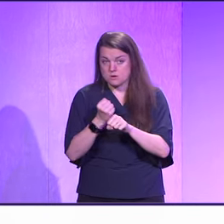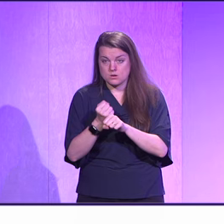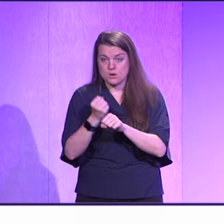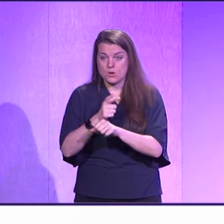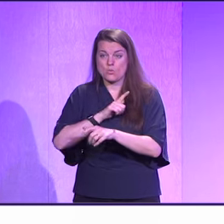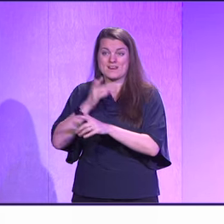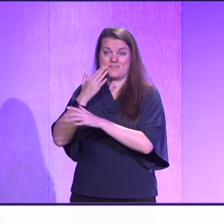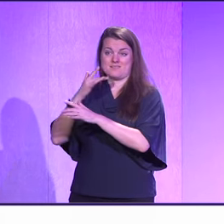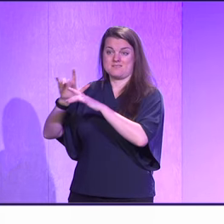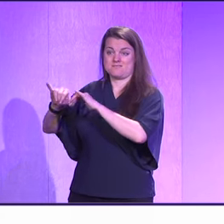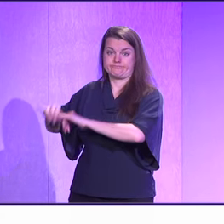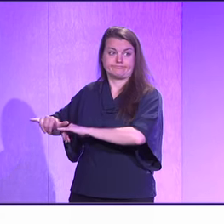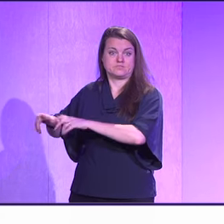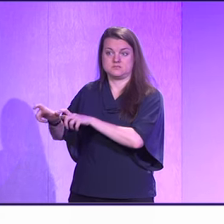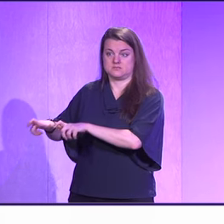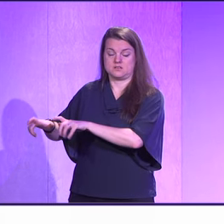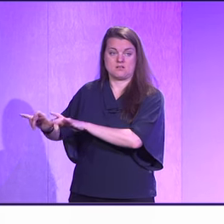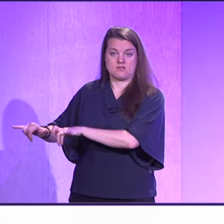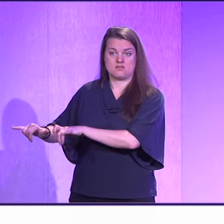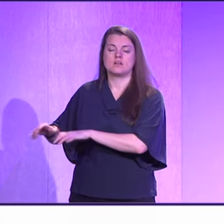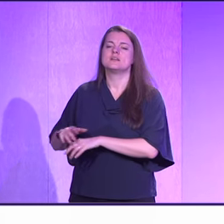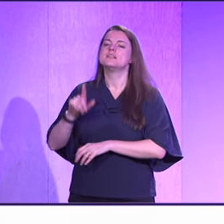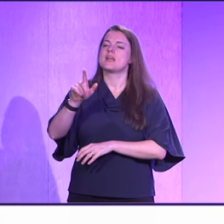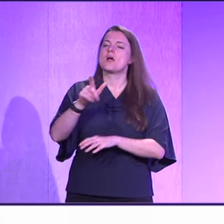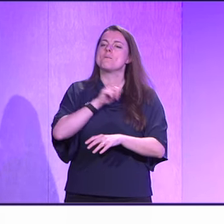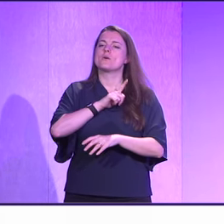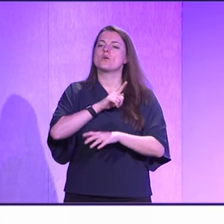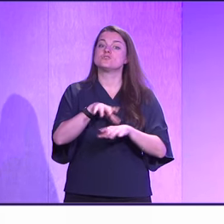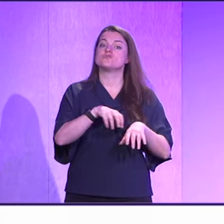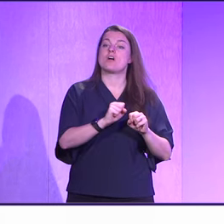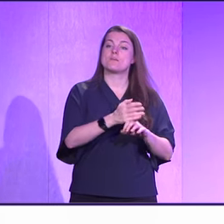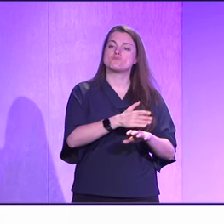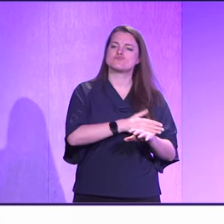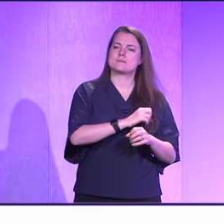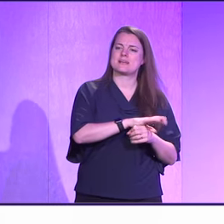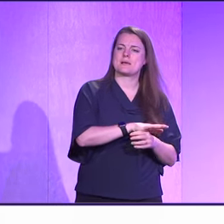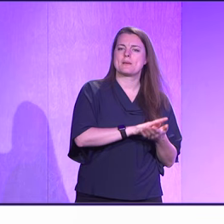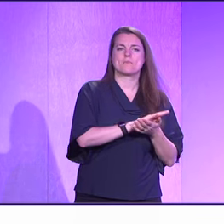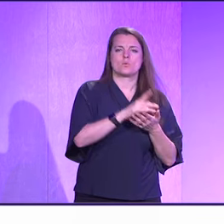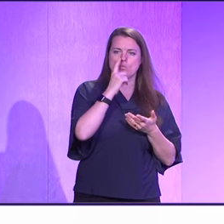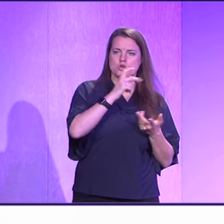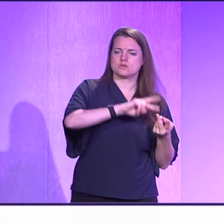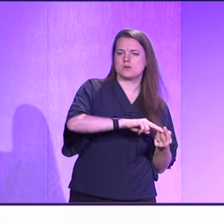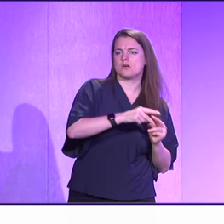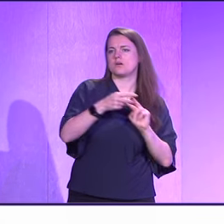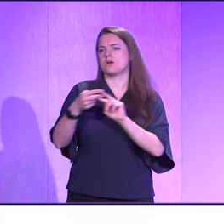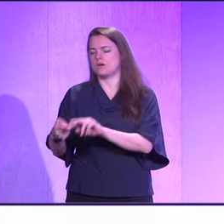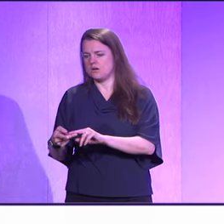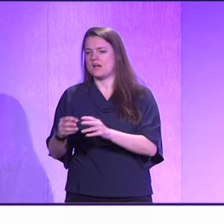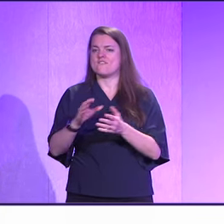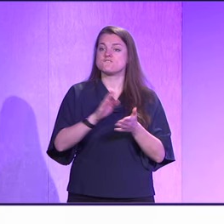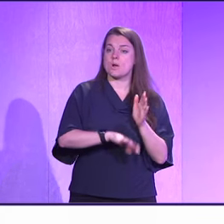And because I'd started off just before a pandemic, we had all these new patterns in place. We could use it to quickly get them out of their DCs and get them into